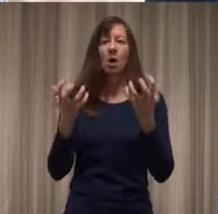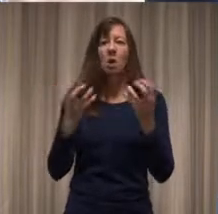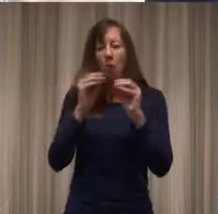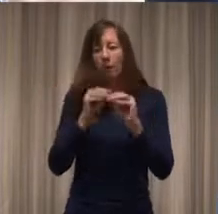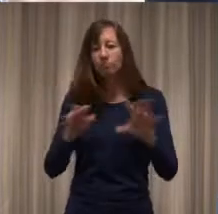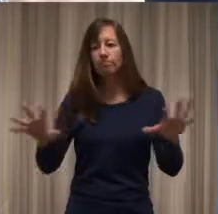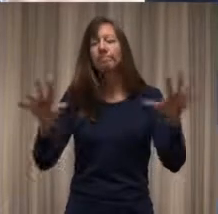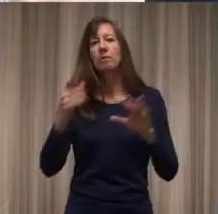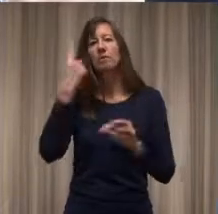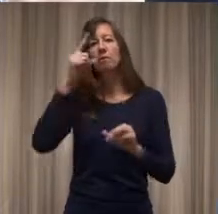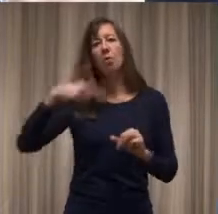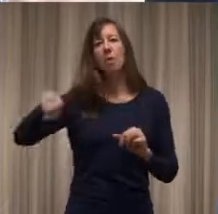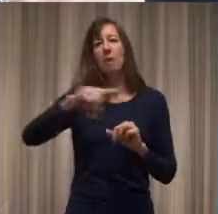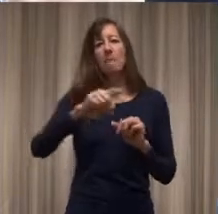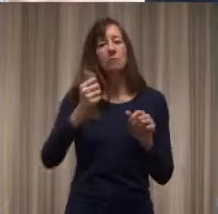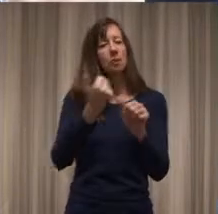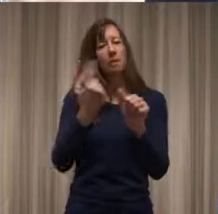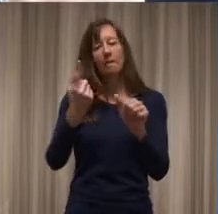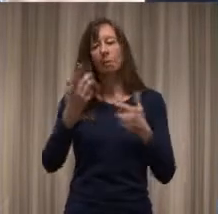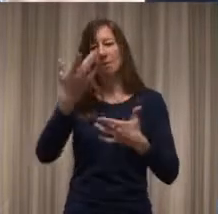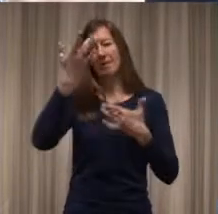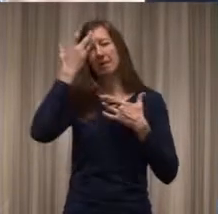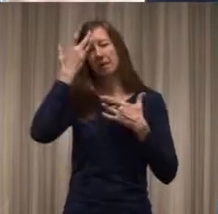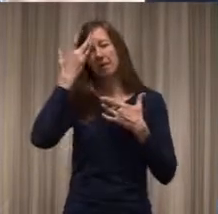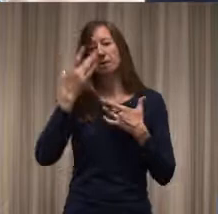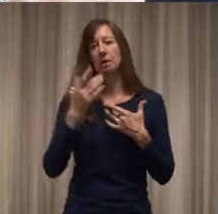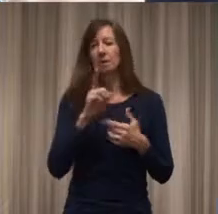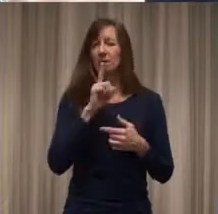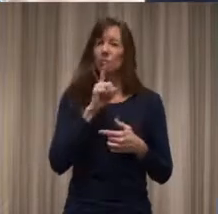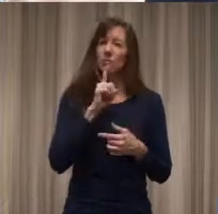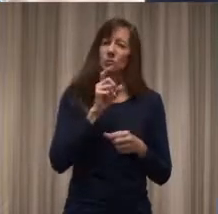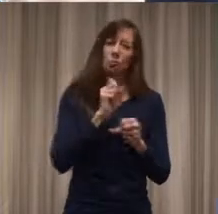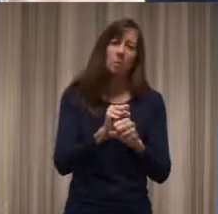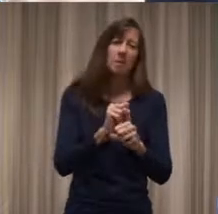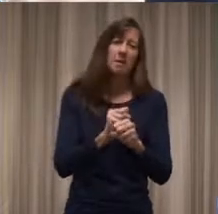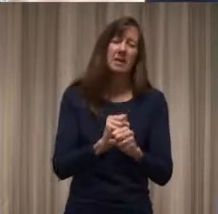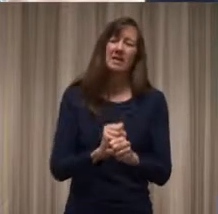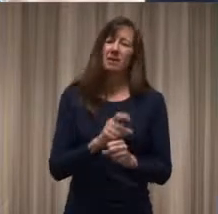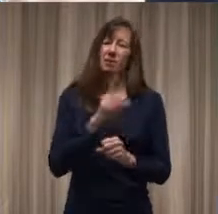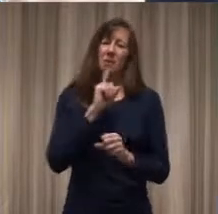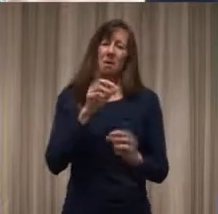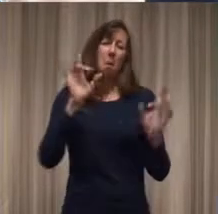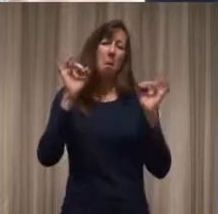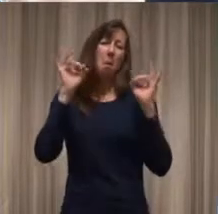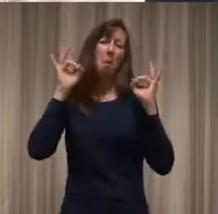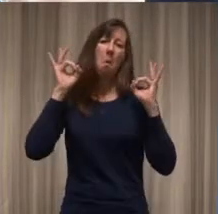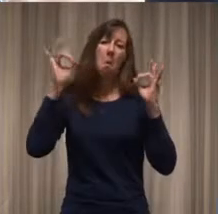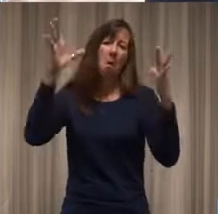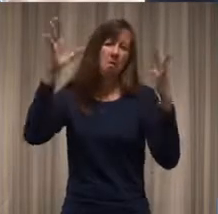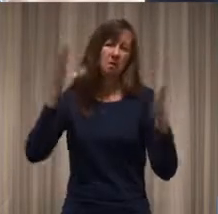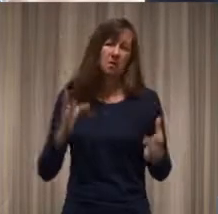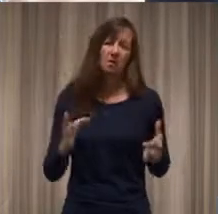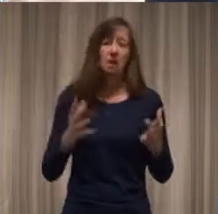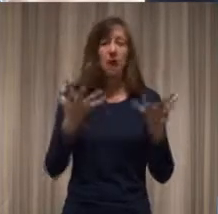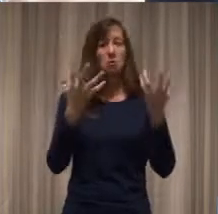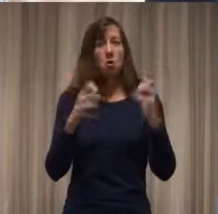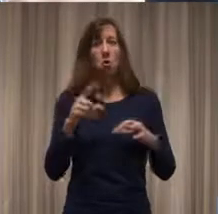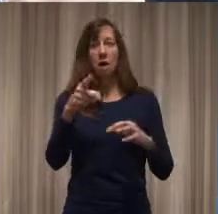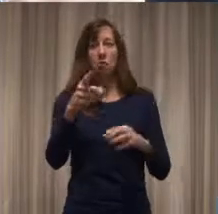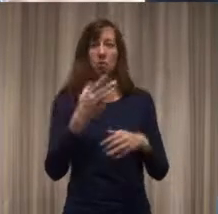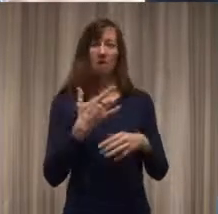and I don't say that to make us fearful. I say it to just remind us of the humanity